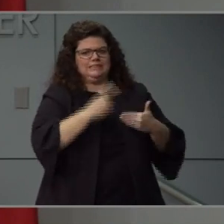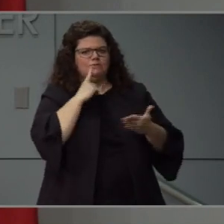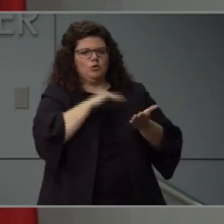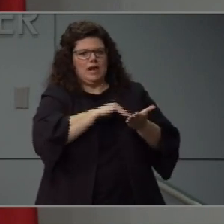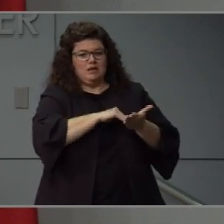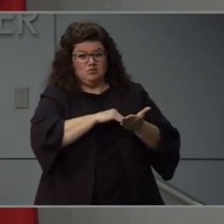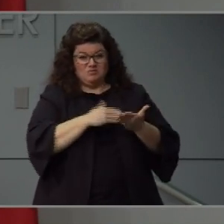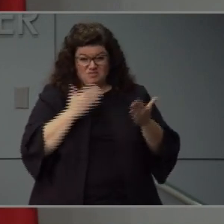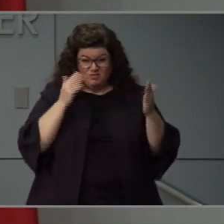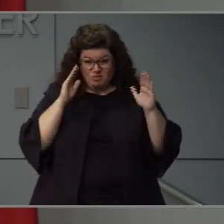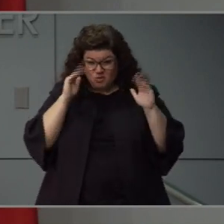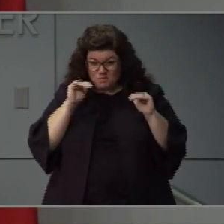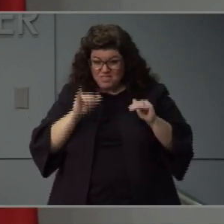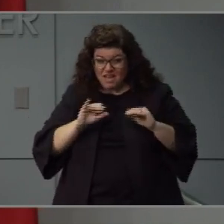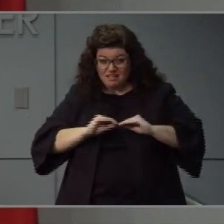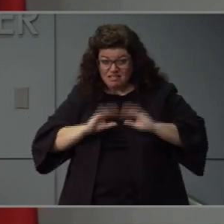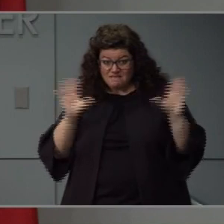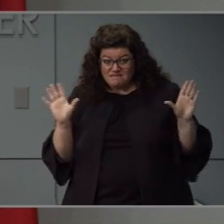is helpful.